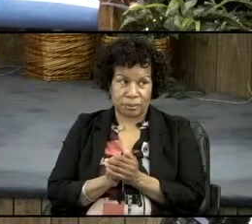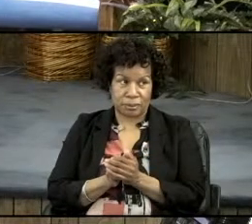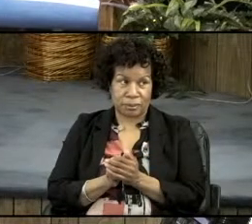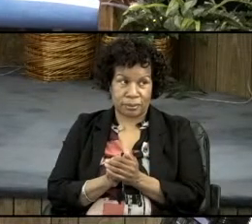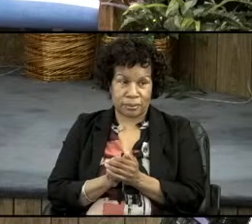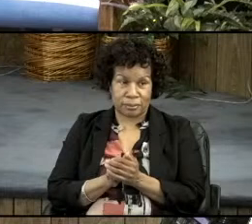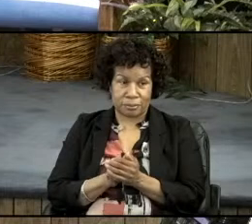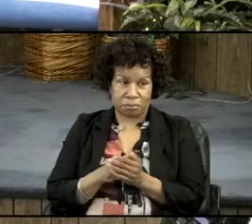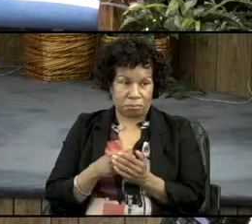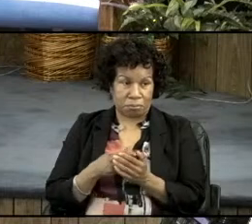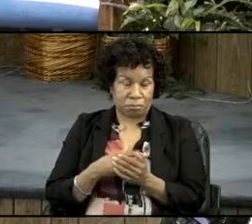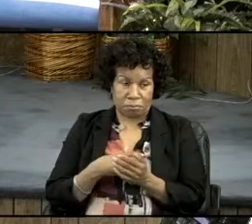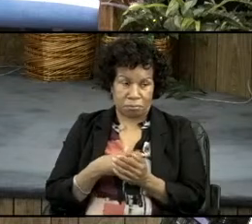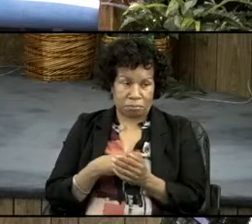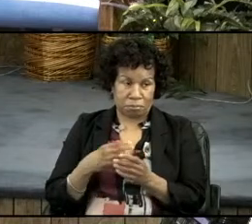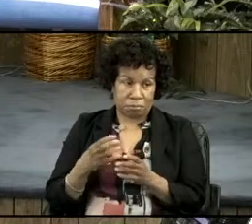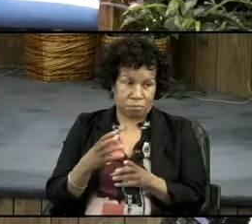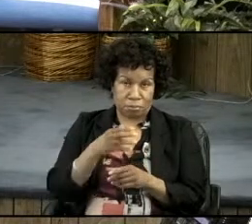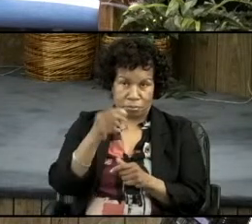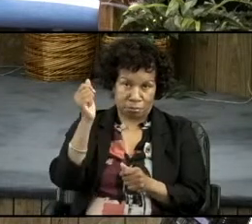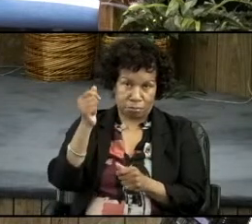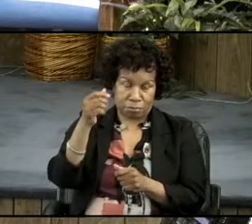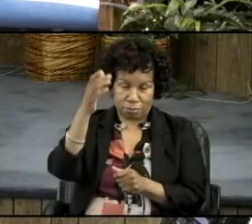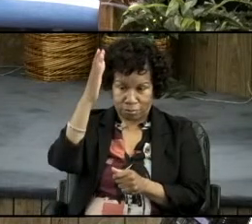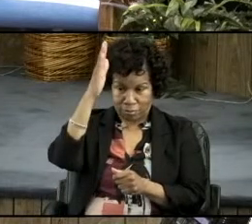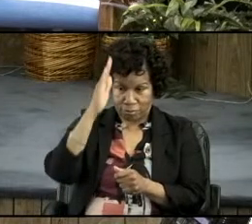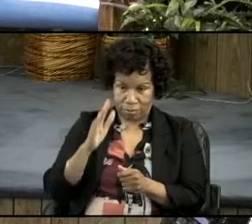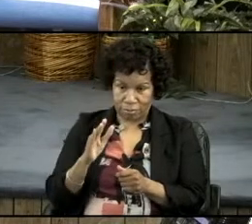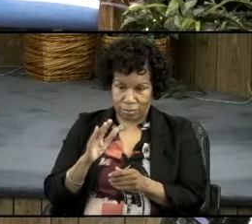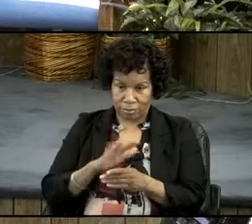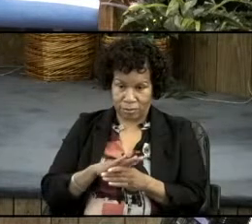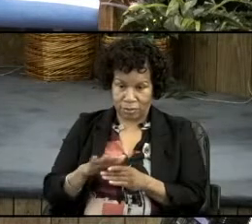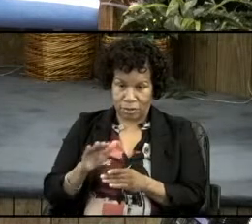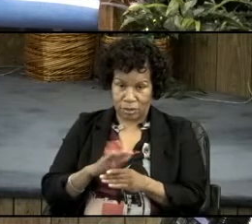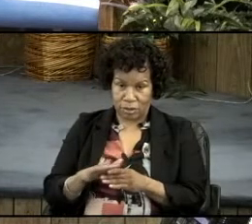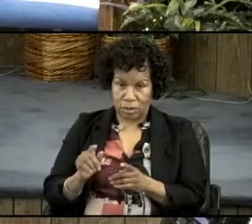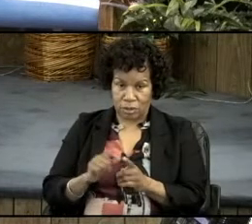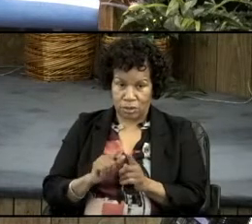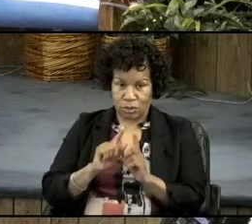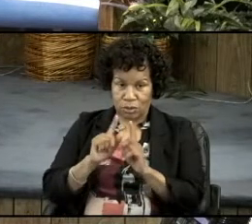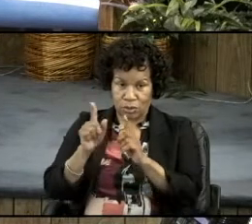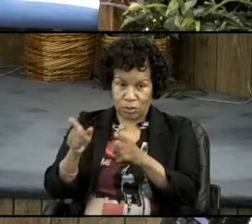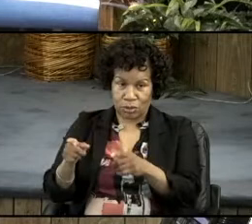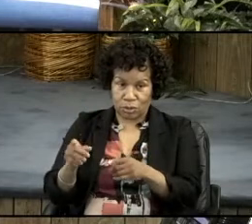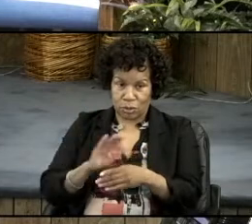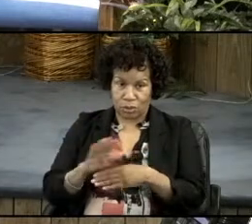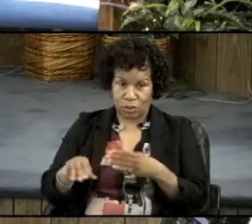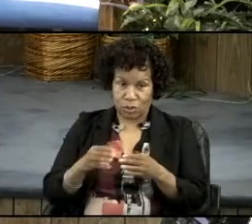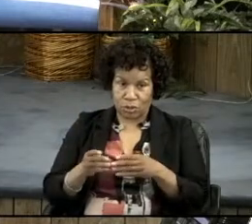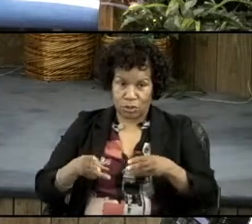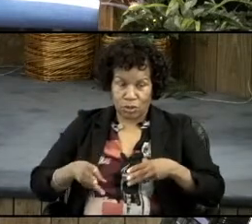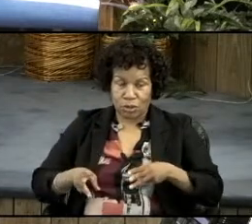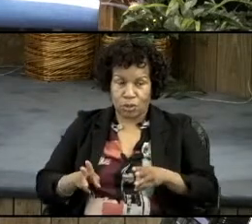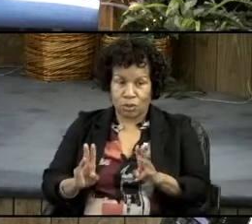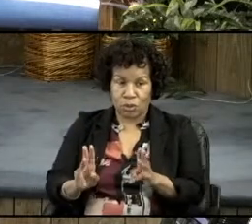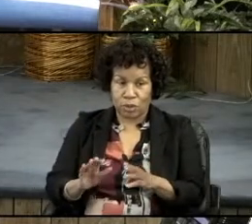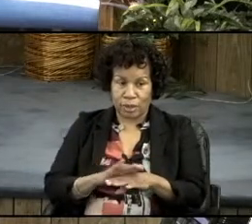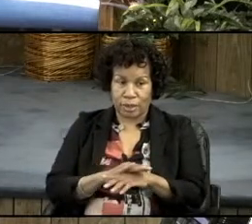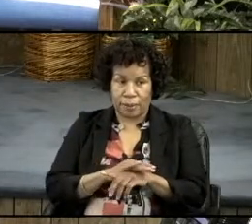I don't trust God enough to go all the way. Lord, have mercy. But I'm too scared to leave the church.